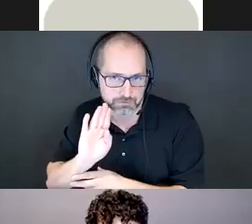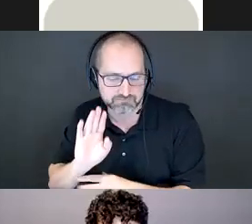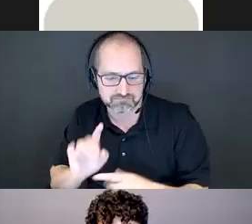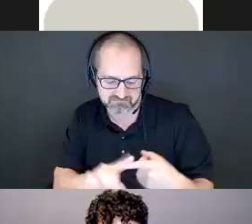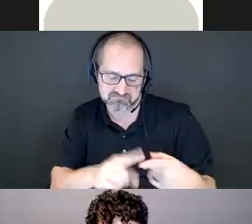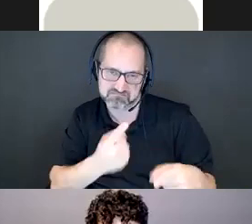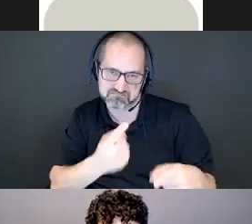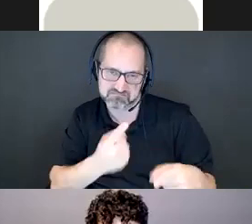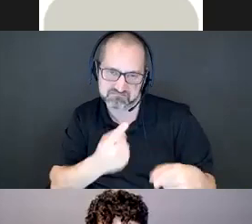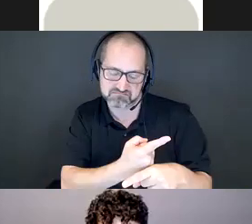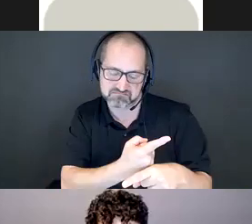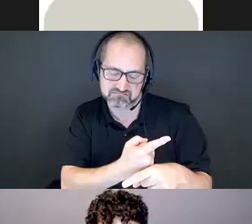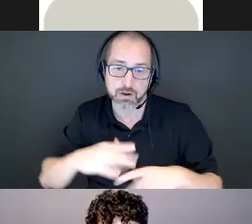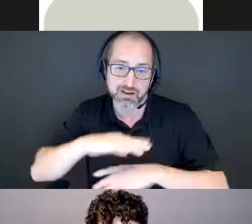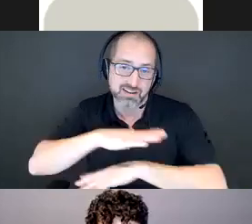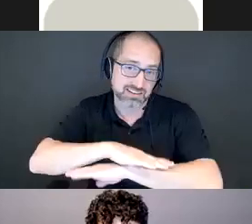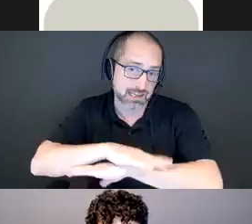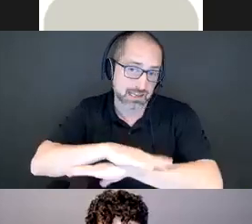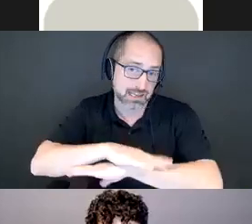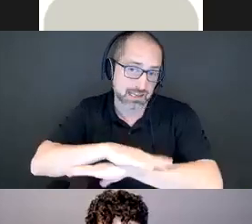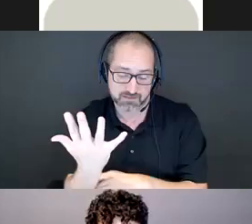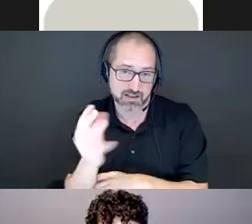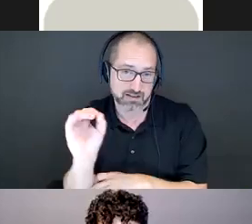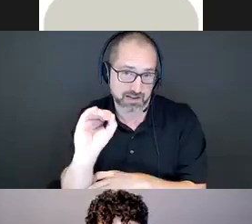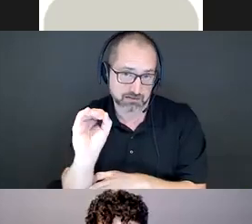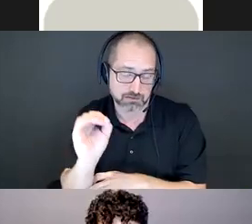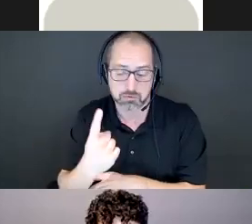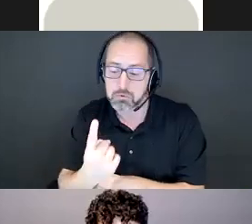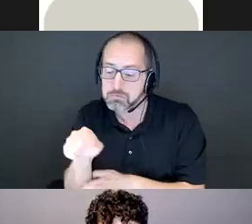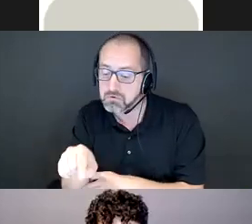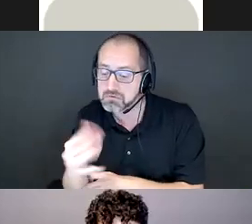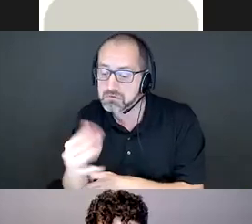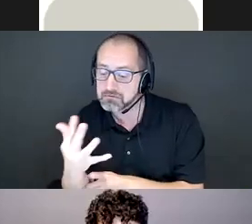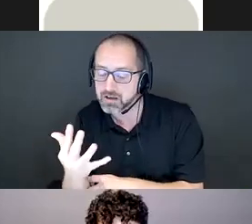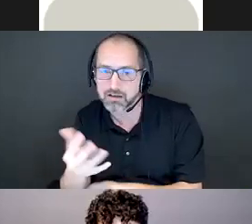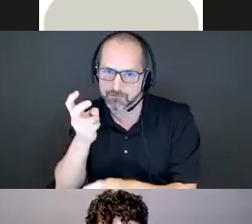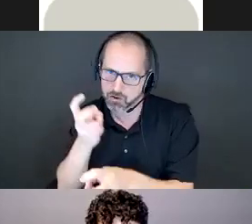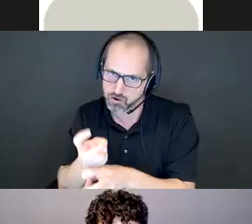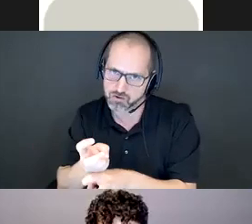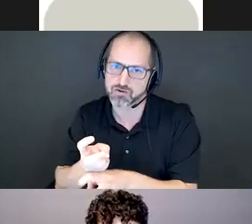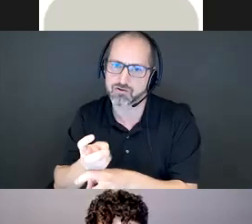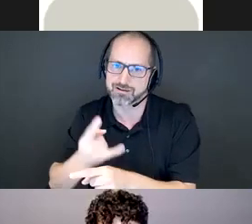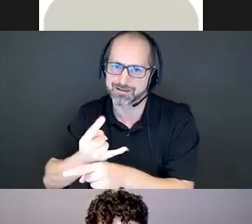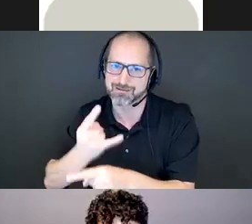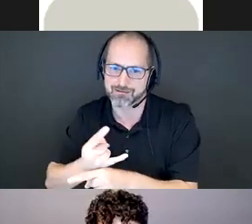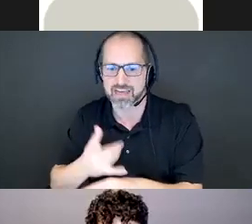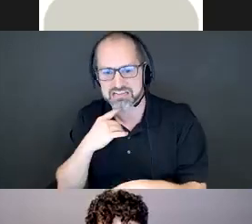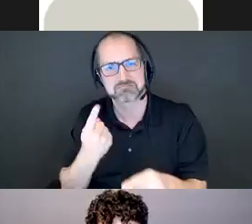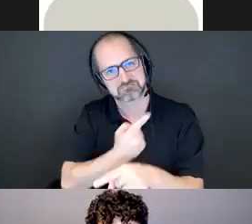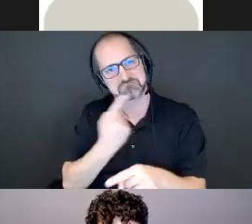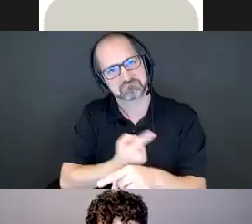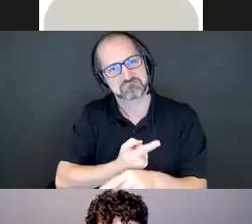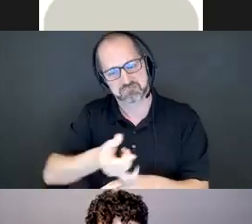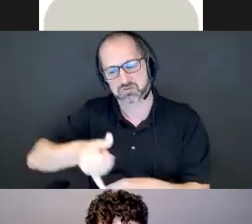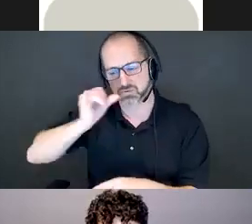table wine, or 1.5 ounces of hard liquor. So that's a standard drink. So when you